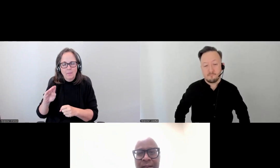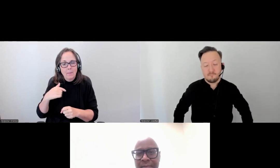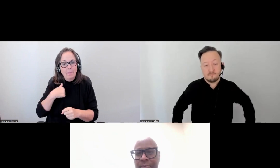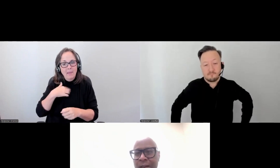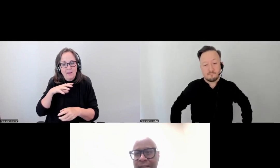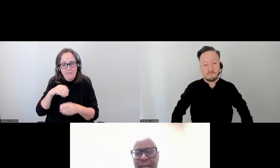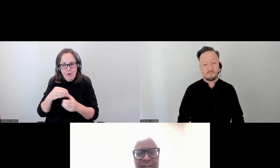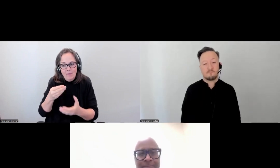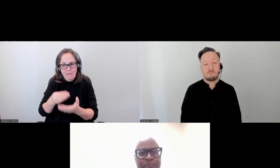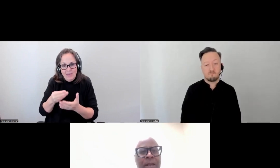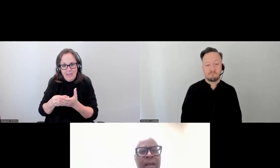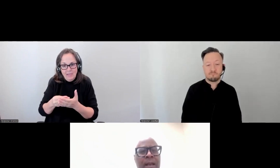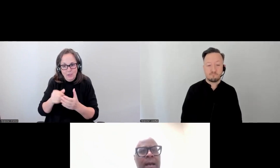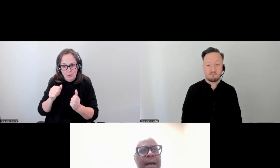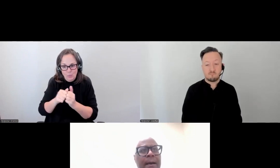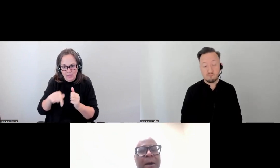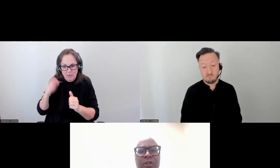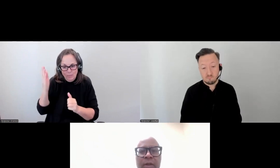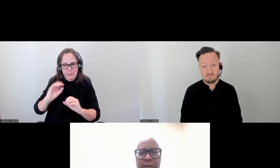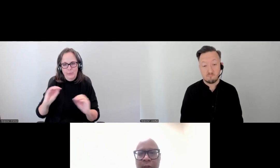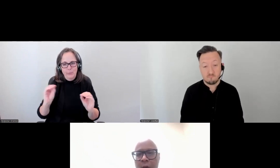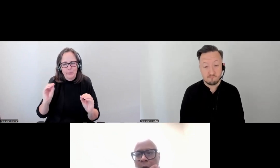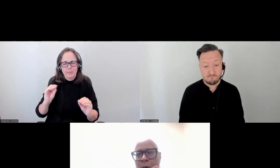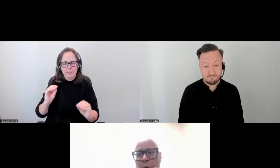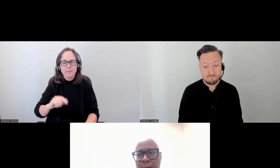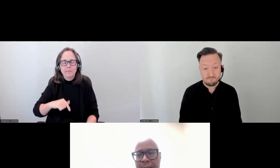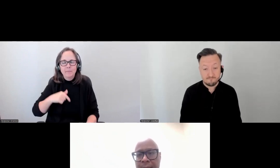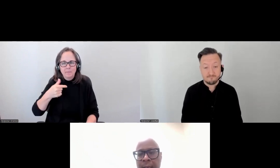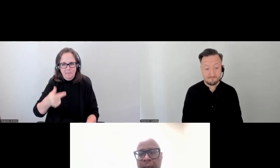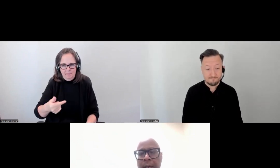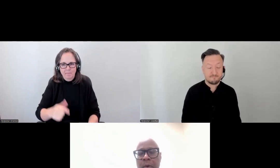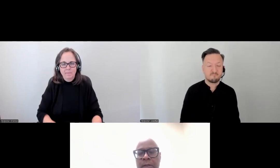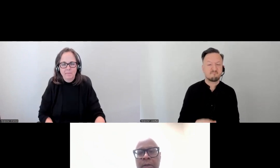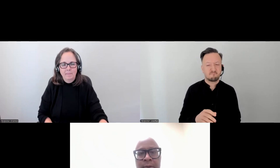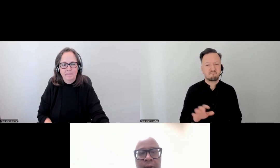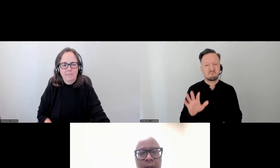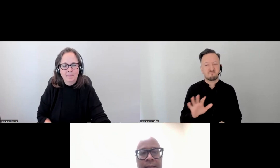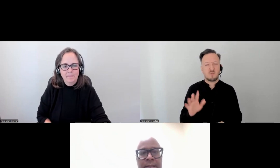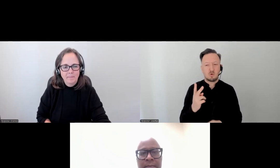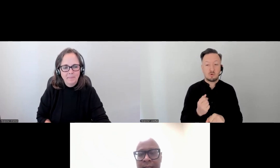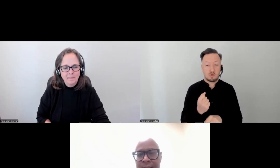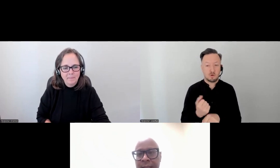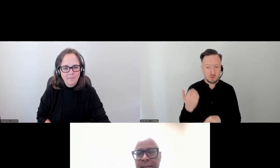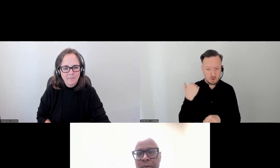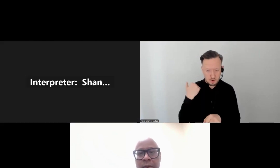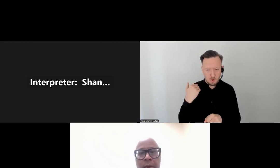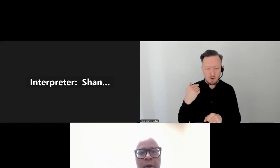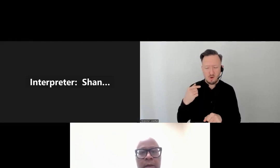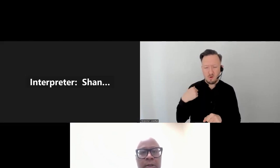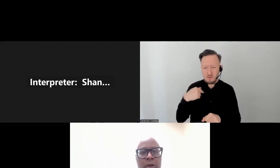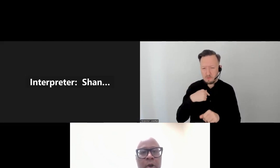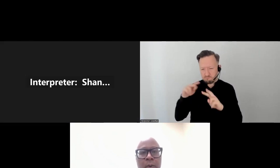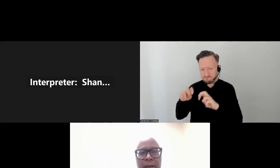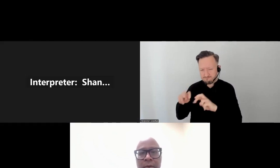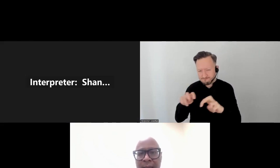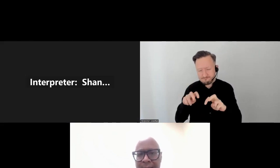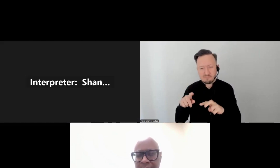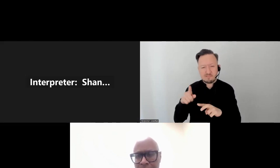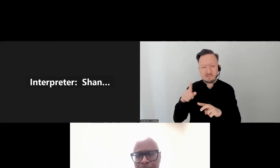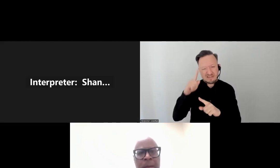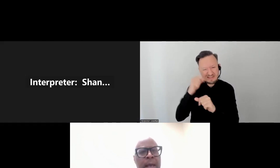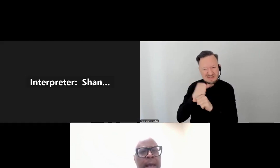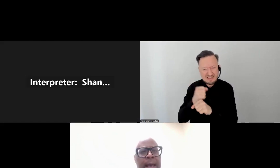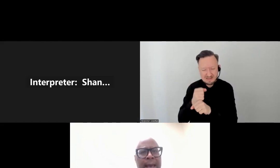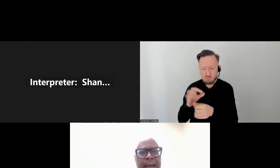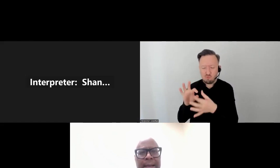this presentation. About 2 years ago, we took a look at some statistics with regards to colorectal